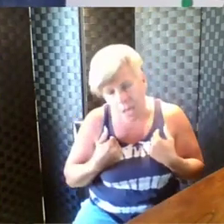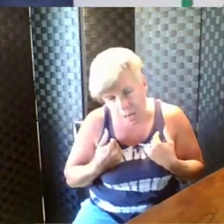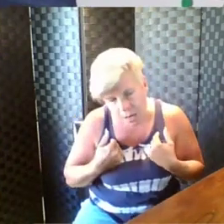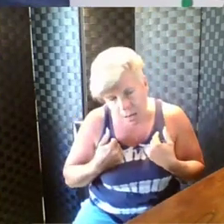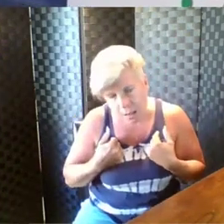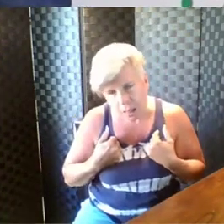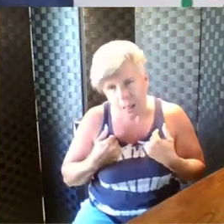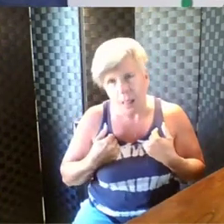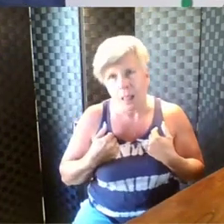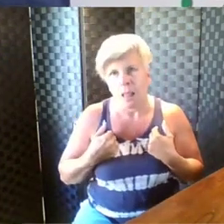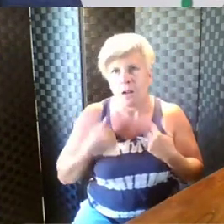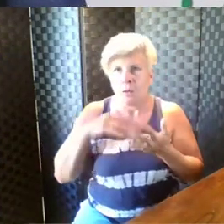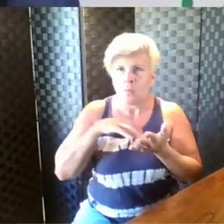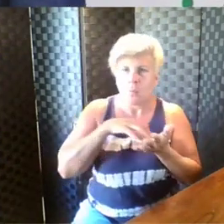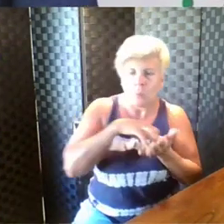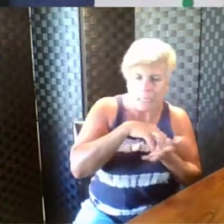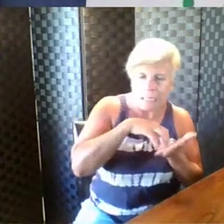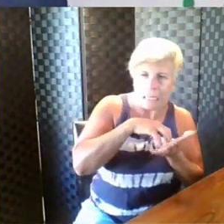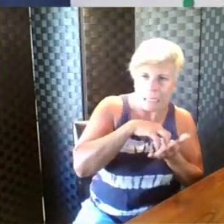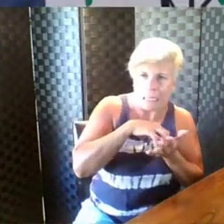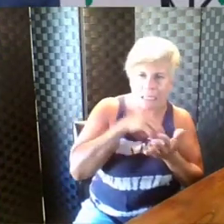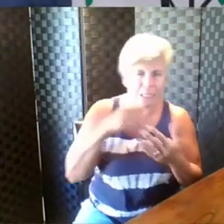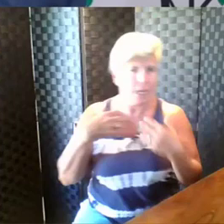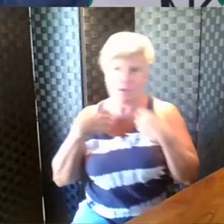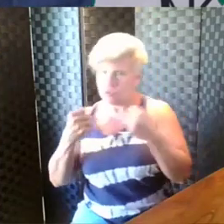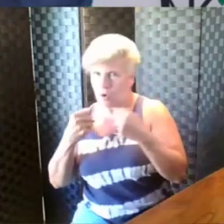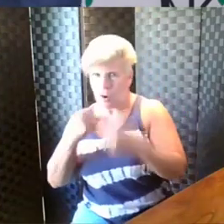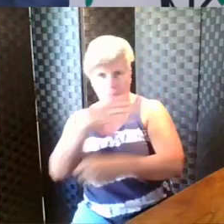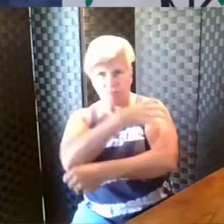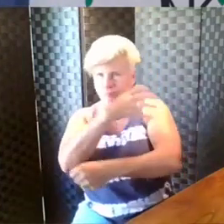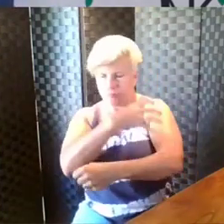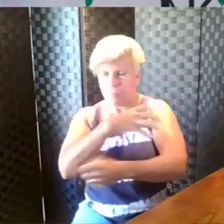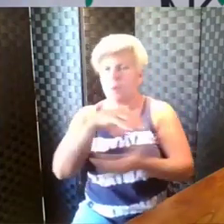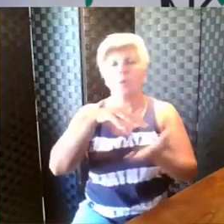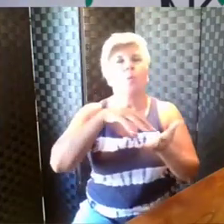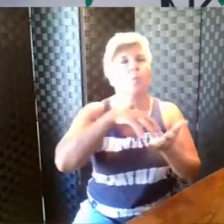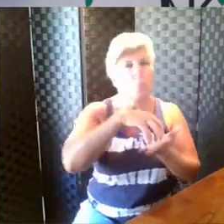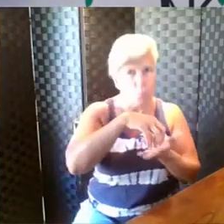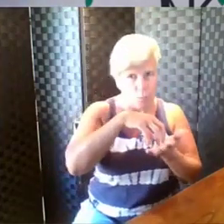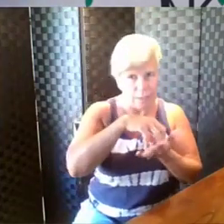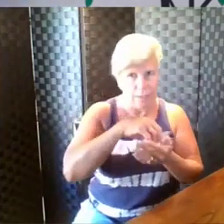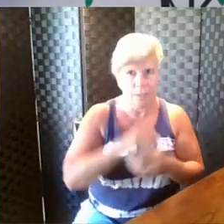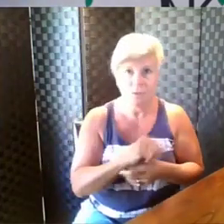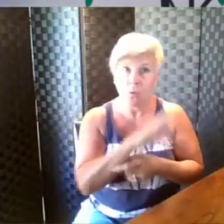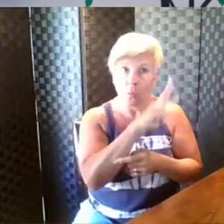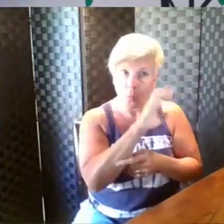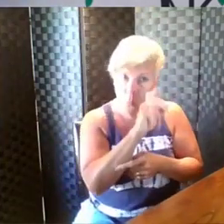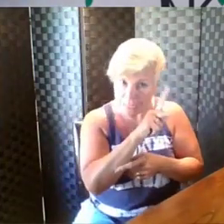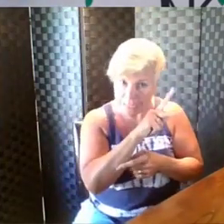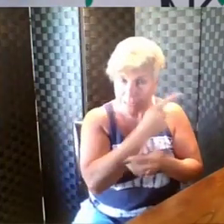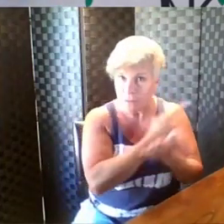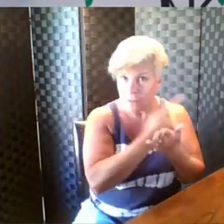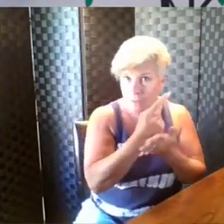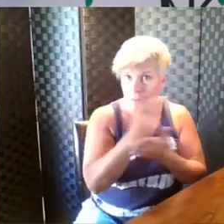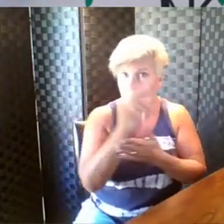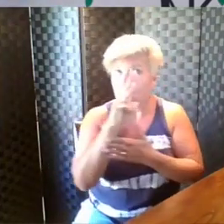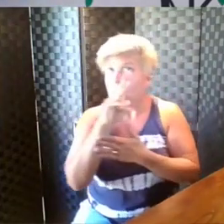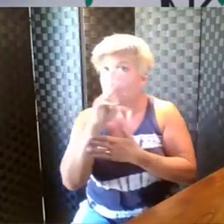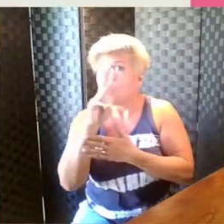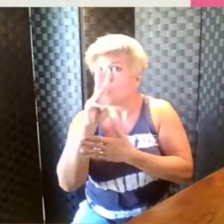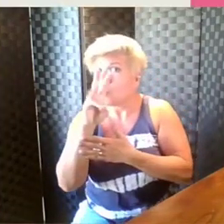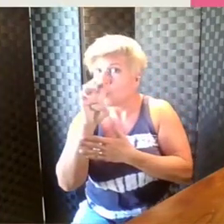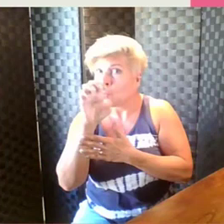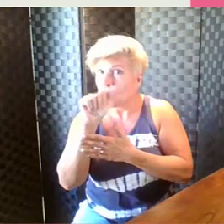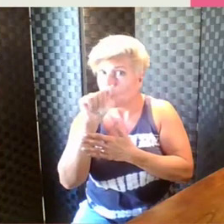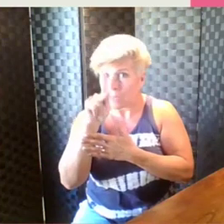sluggish, not strong, but weak. So we're going to use these two words, weak and weak, to fill in the